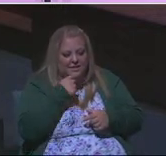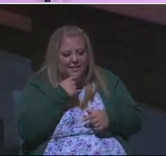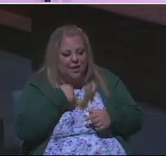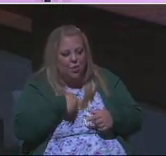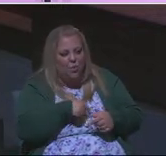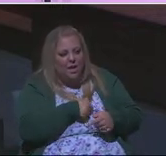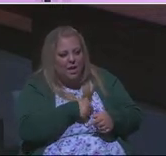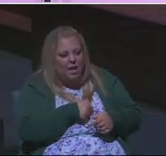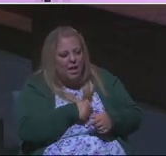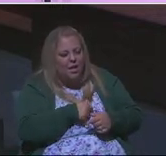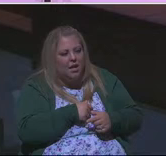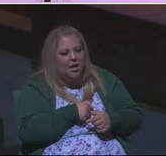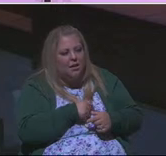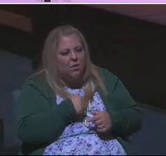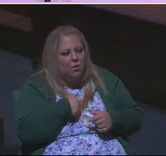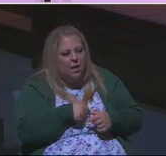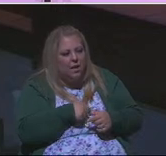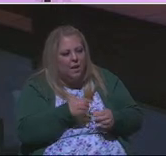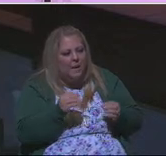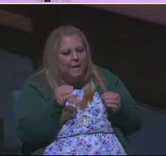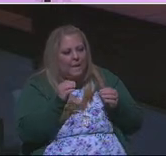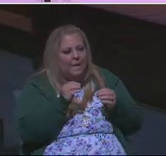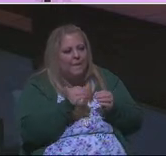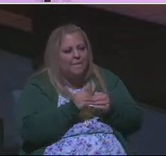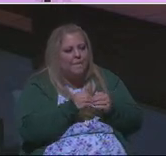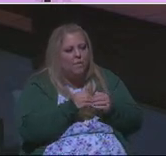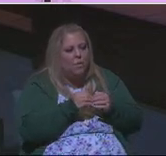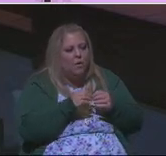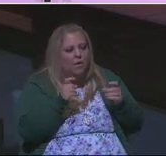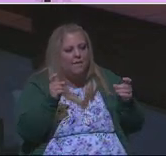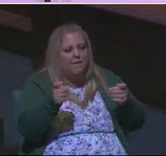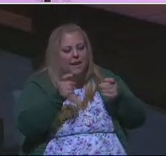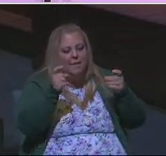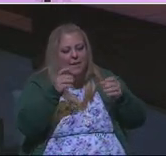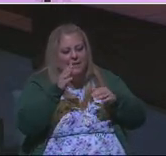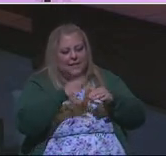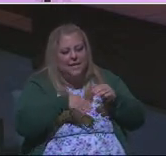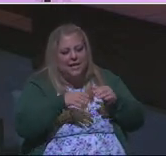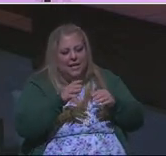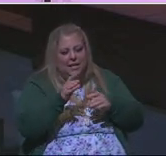we are more famous than Jesus Christ.